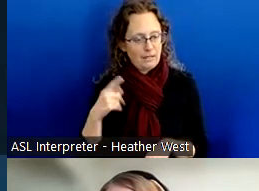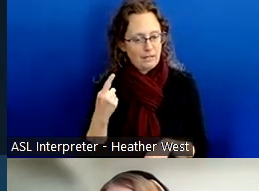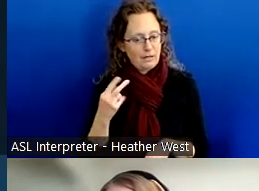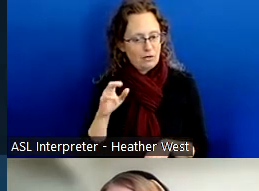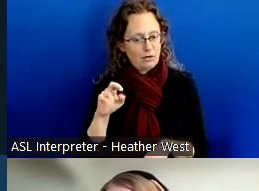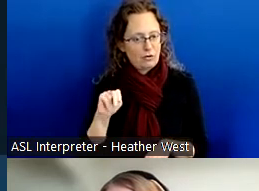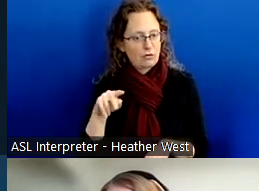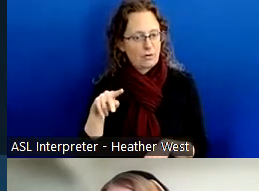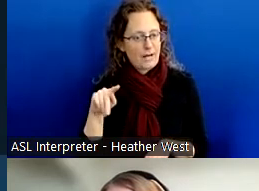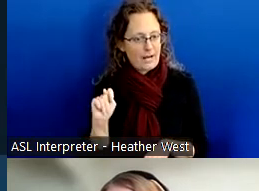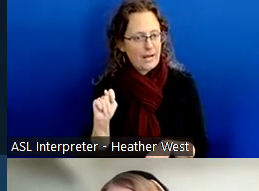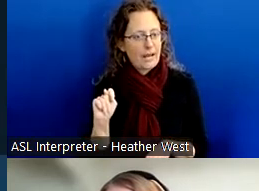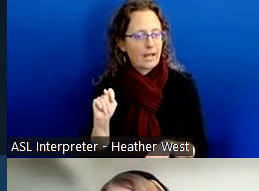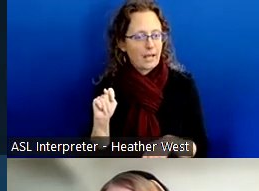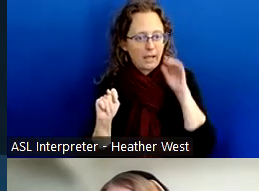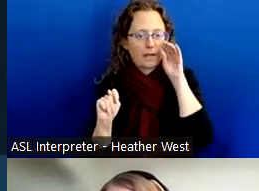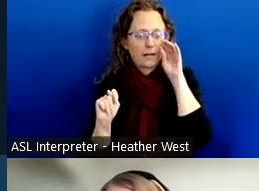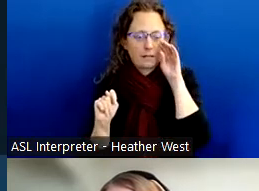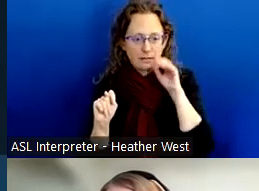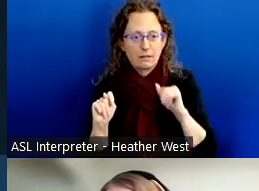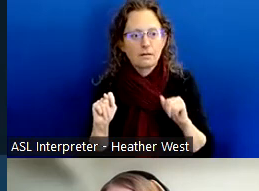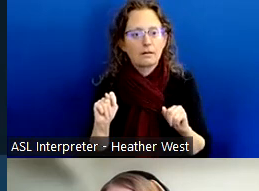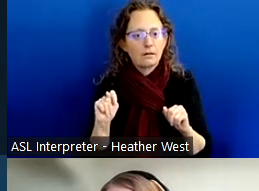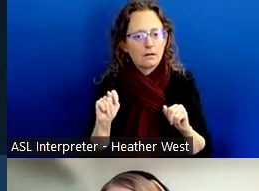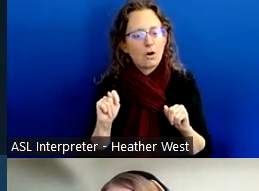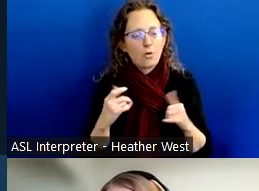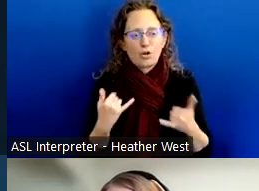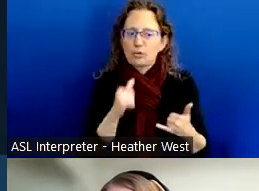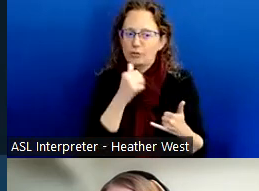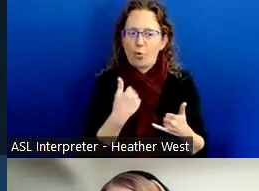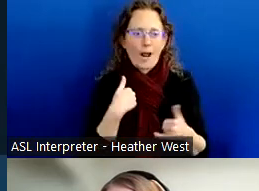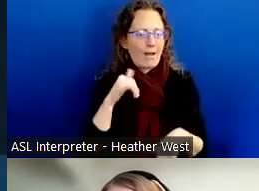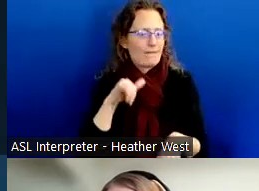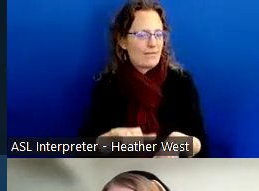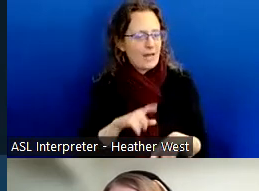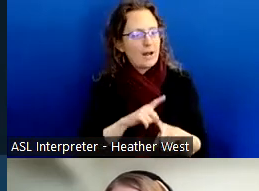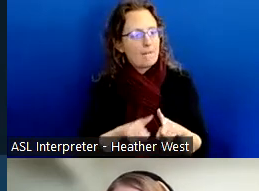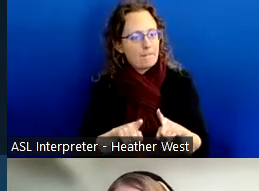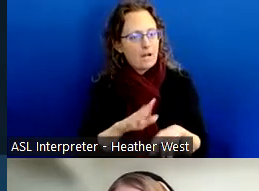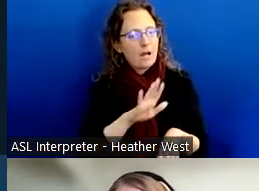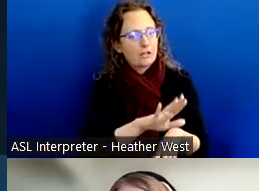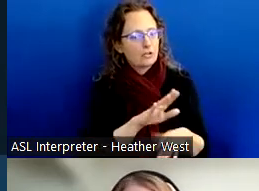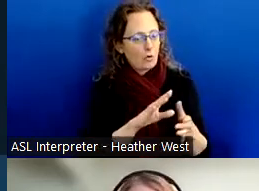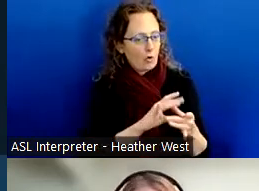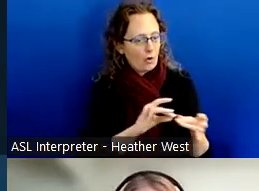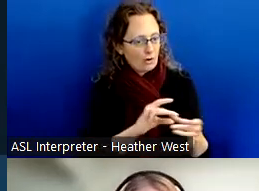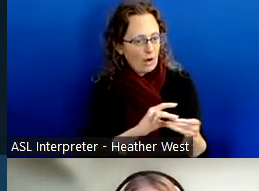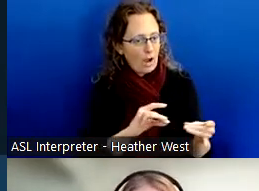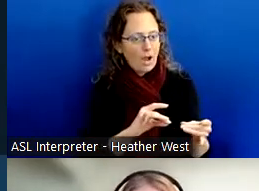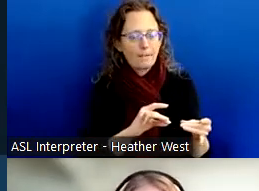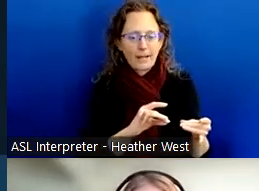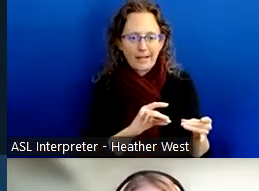do not have that, but can definitely take your comment into account when we're developing the guidelines